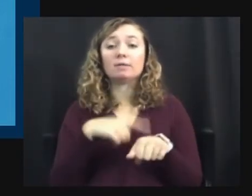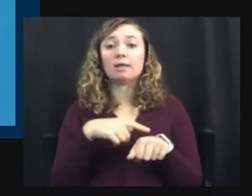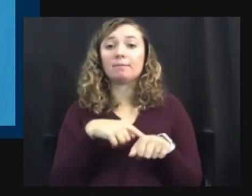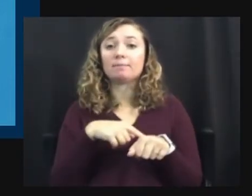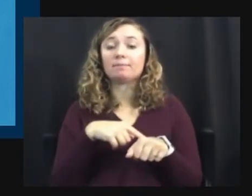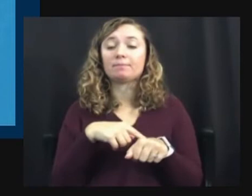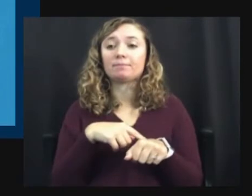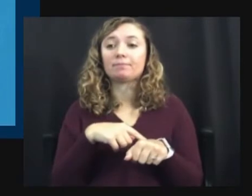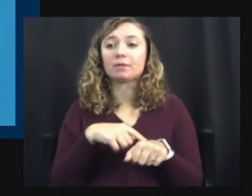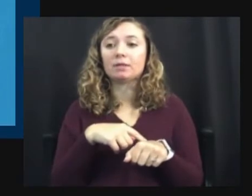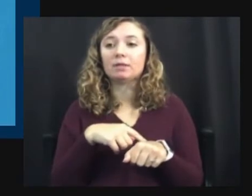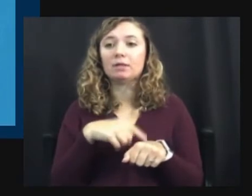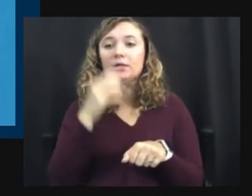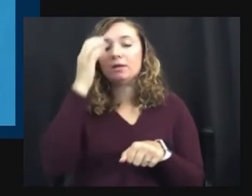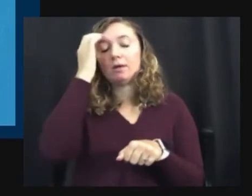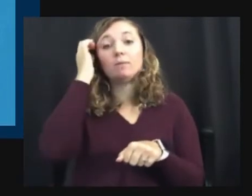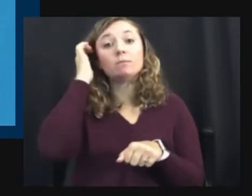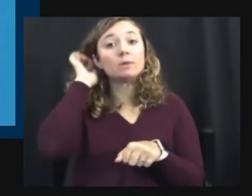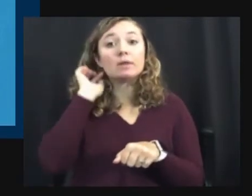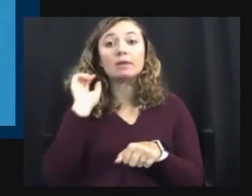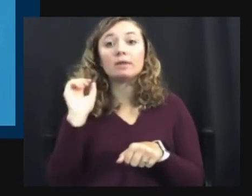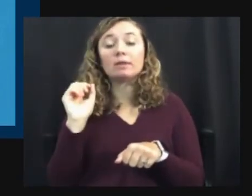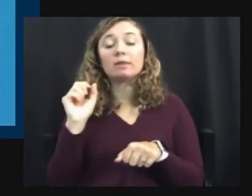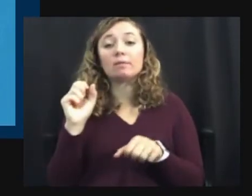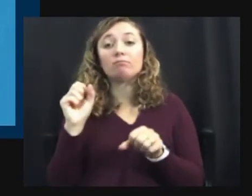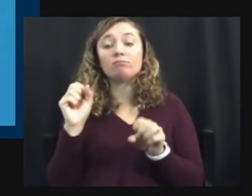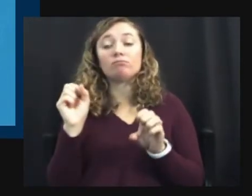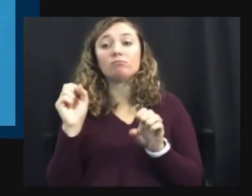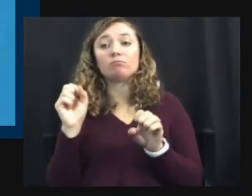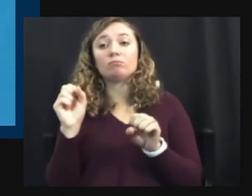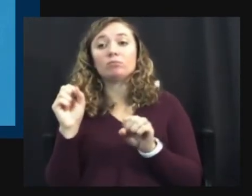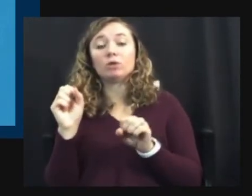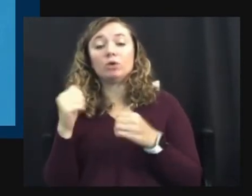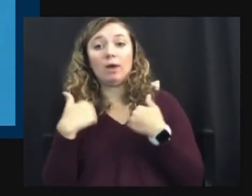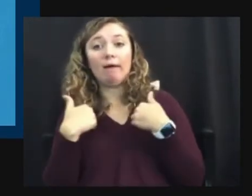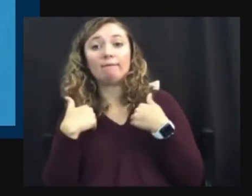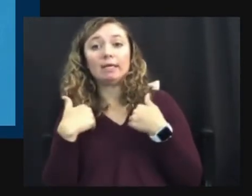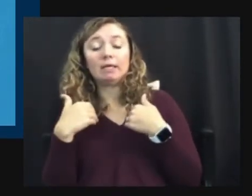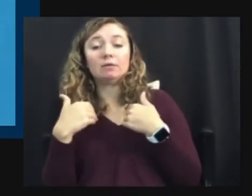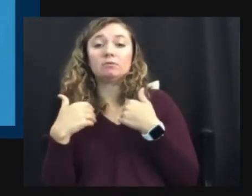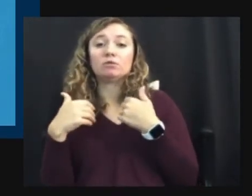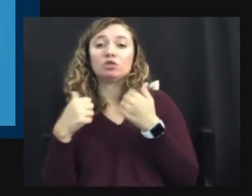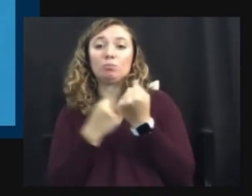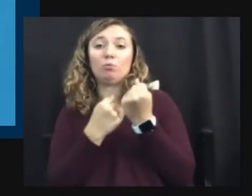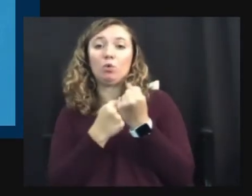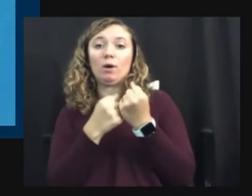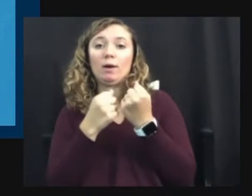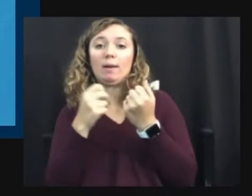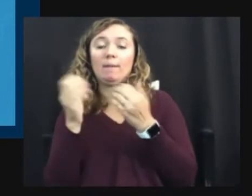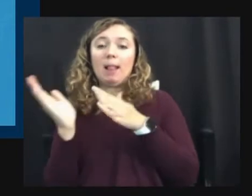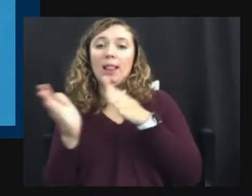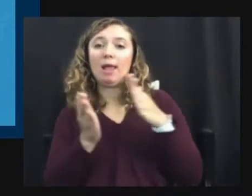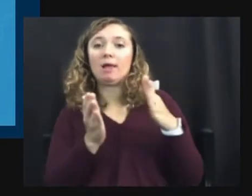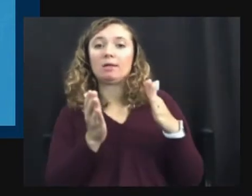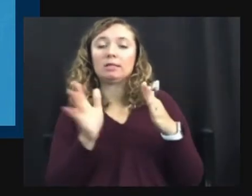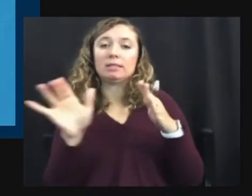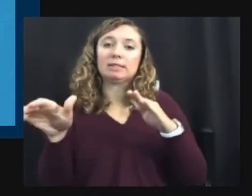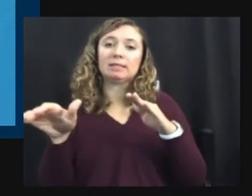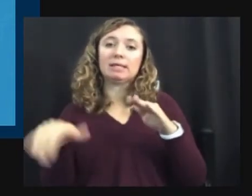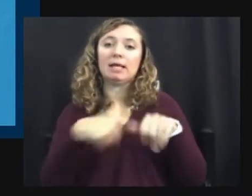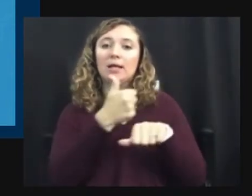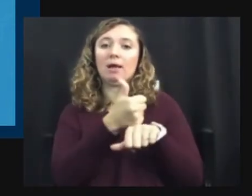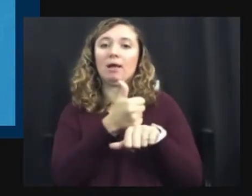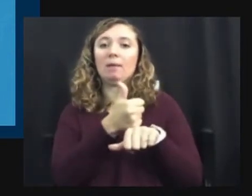get accommodations written into a support plan, which can be communicated to instructors